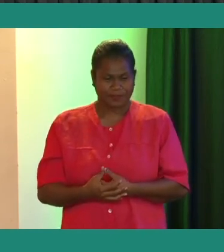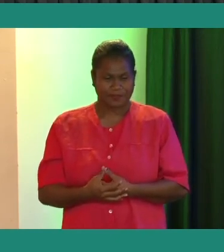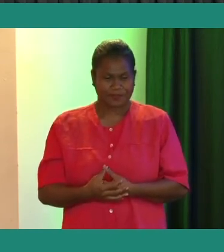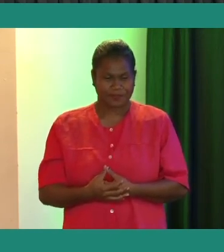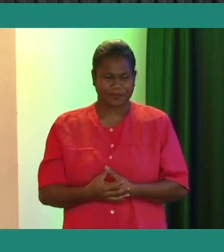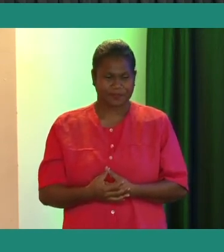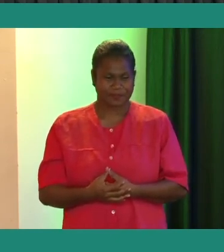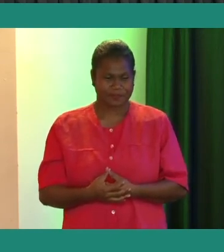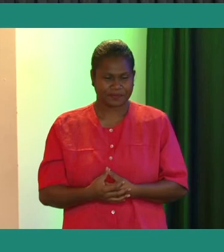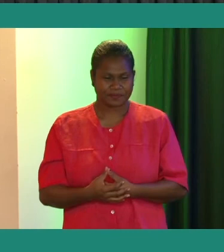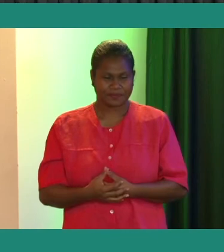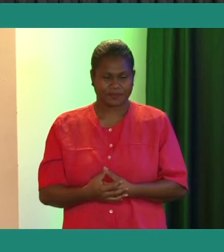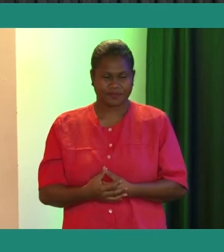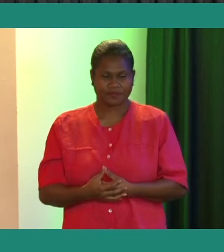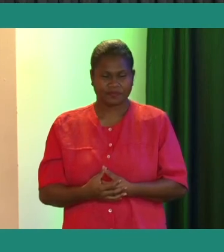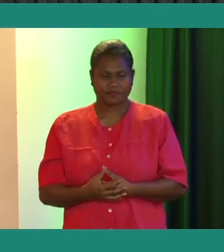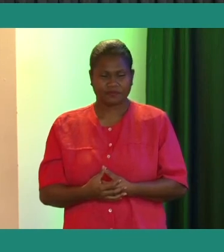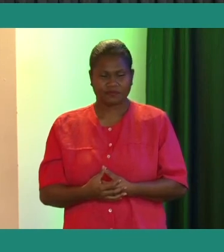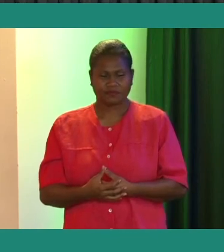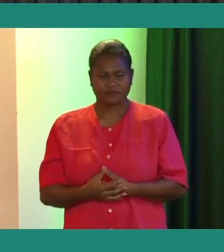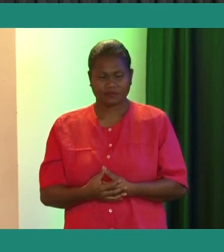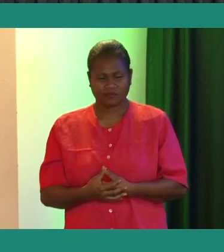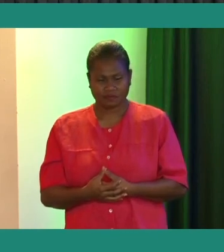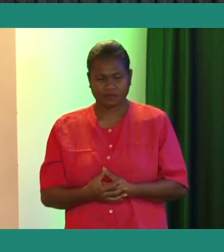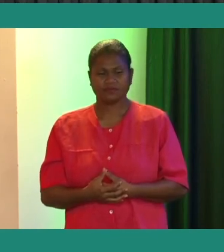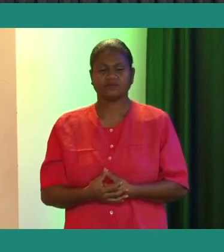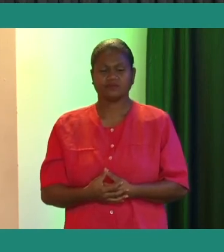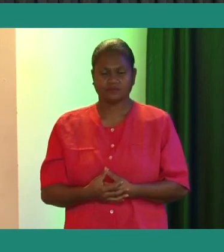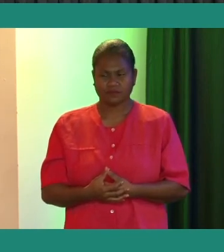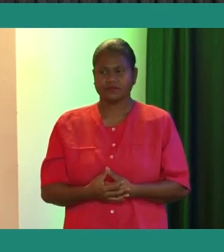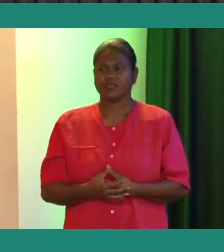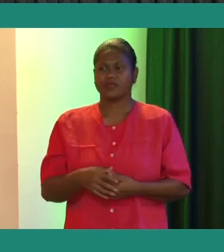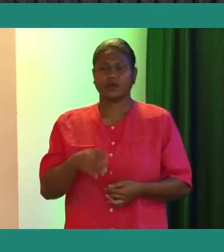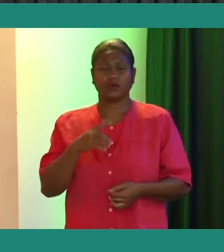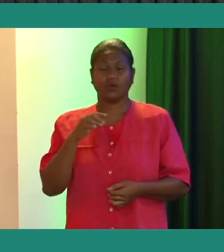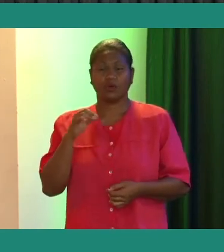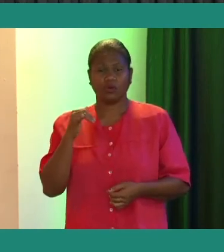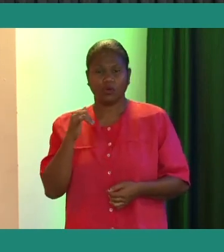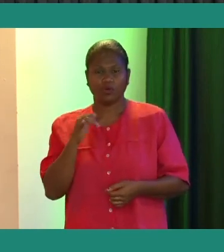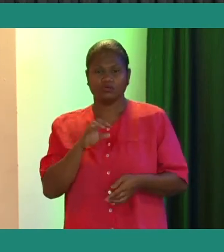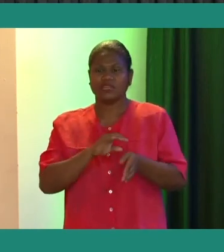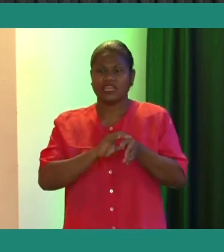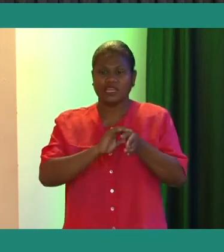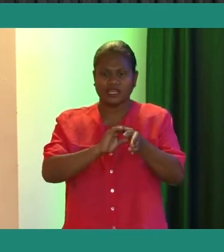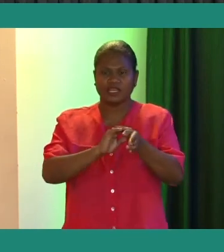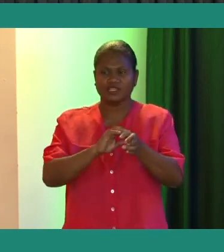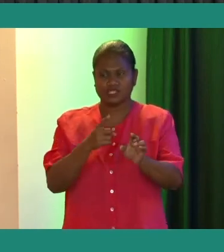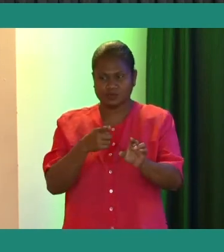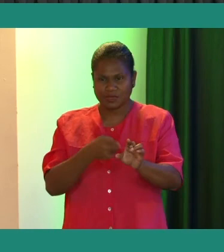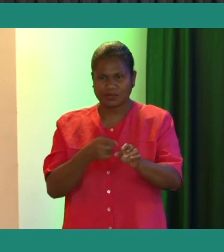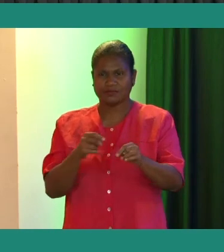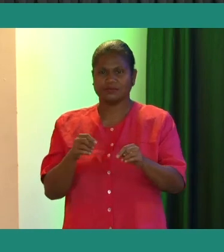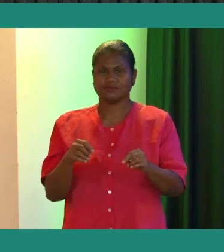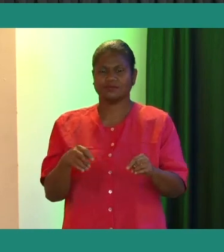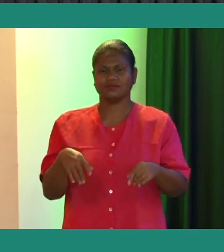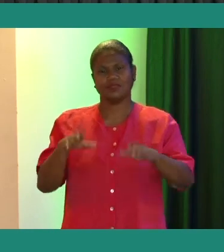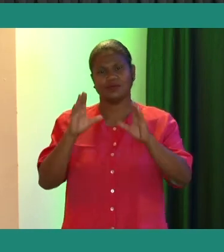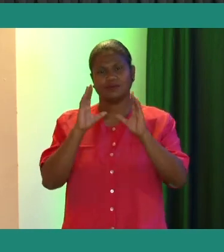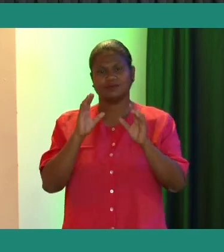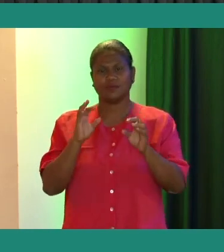capacity that they have and the leadership that they have, and the